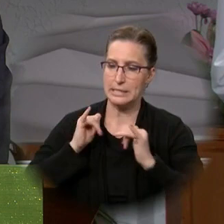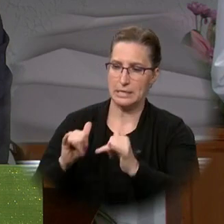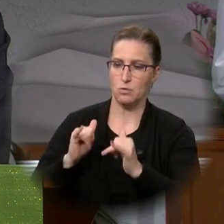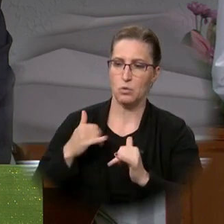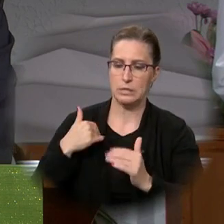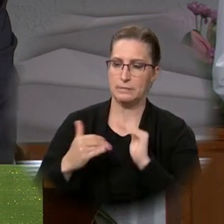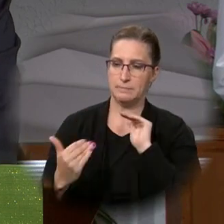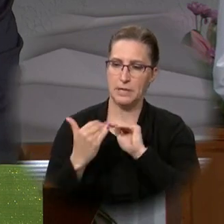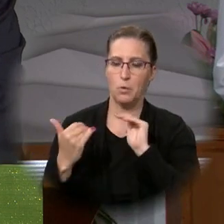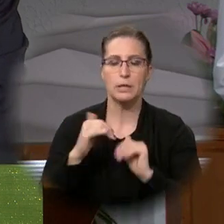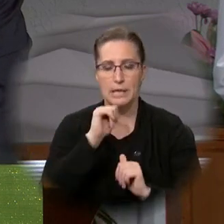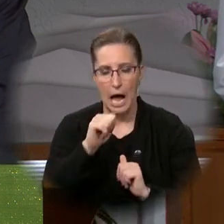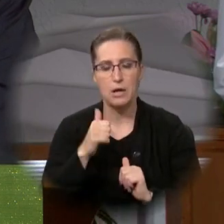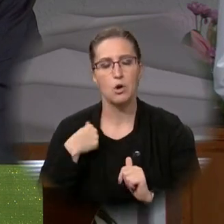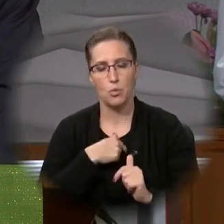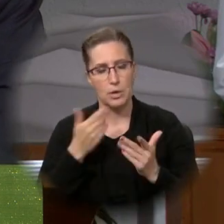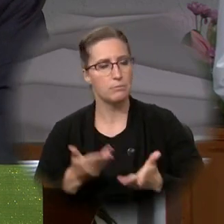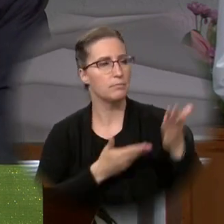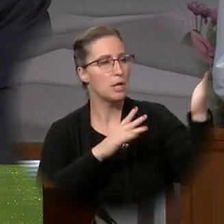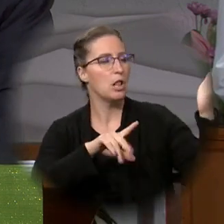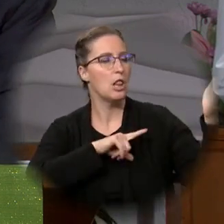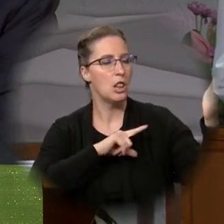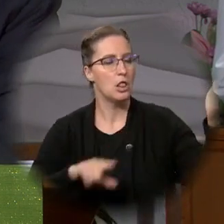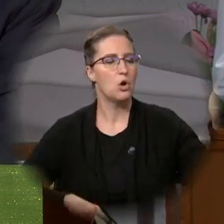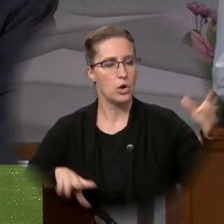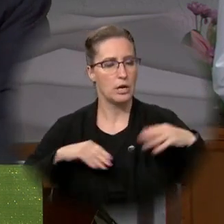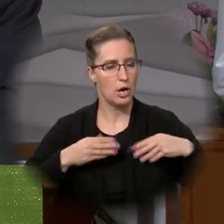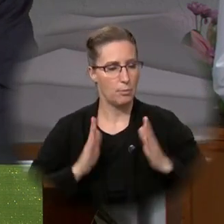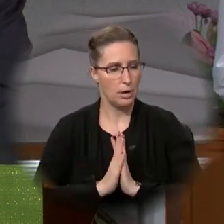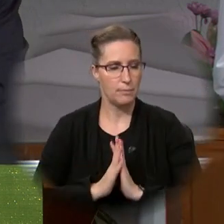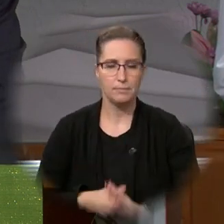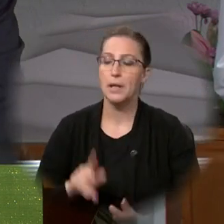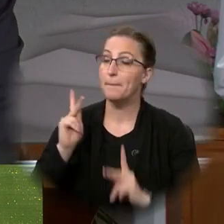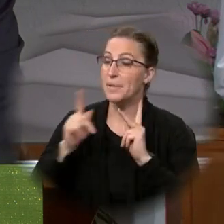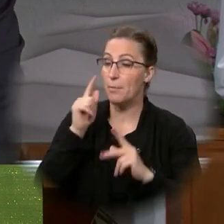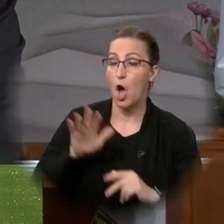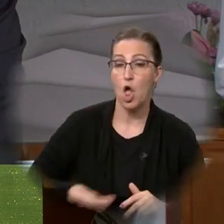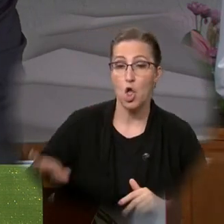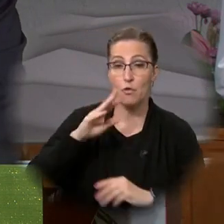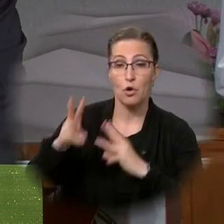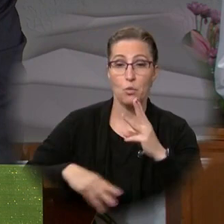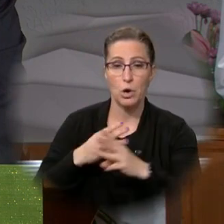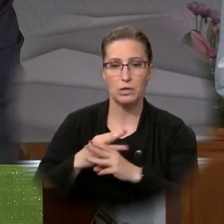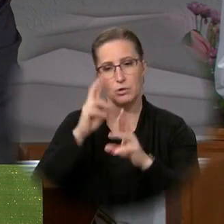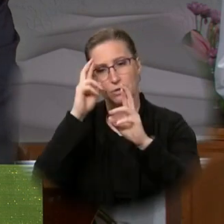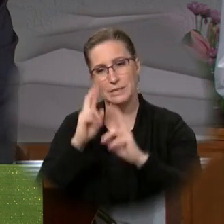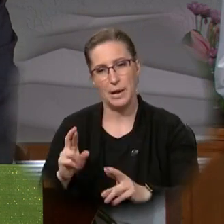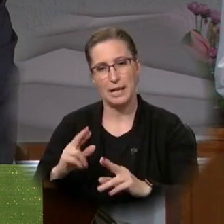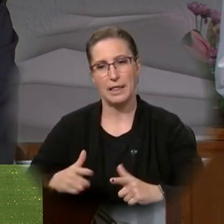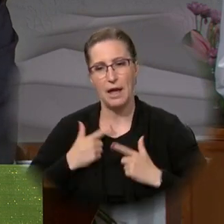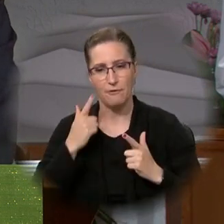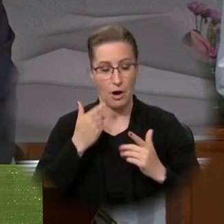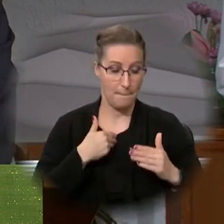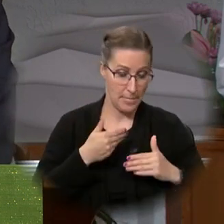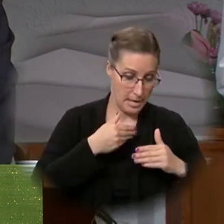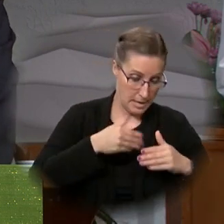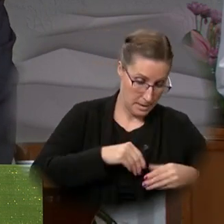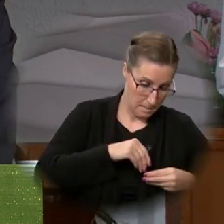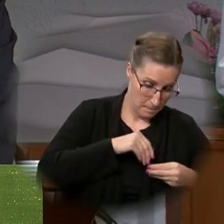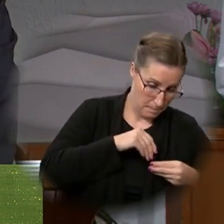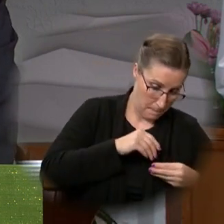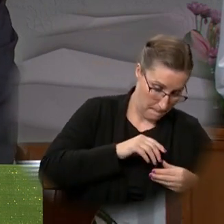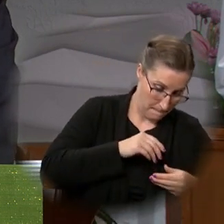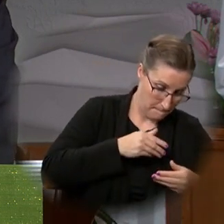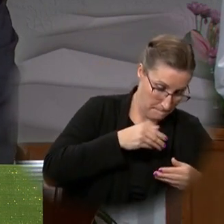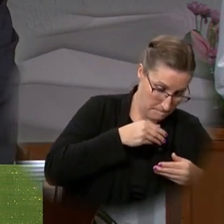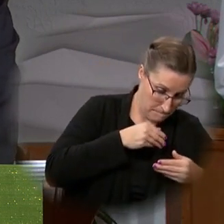to the Lord. Lord, hear our prayer. That the people of the world will respect life from conception until natural death,